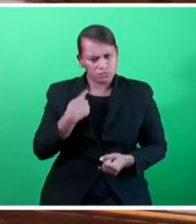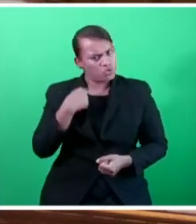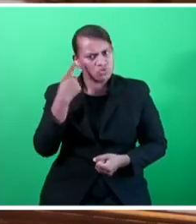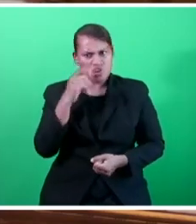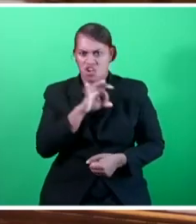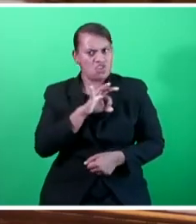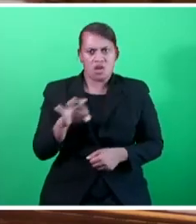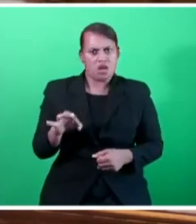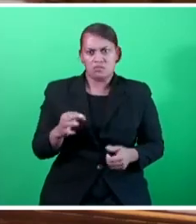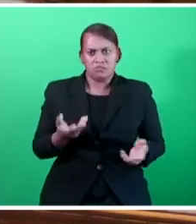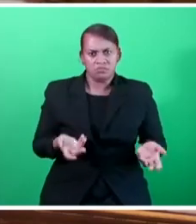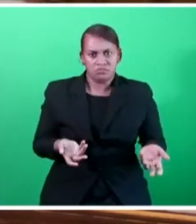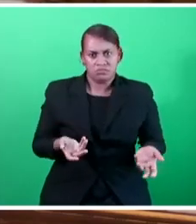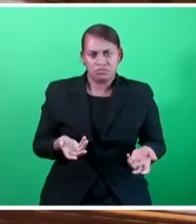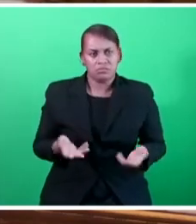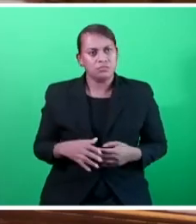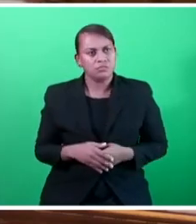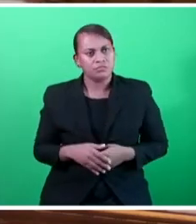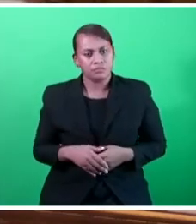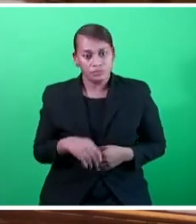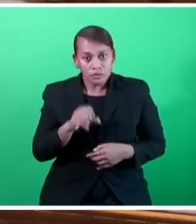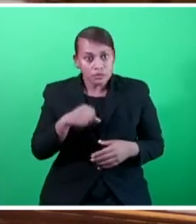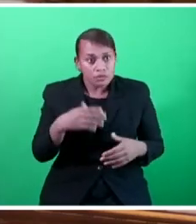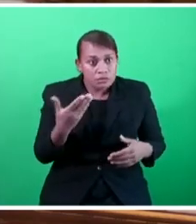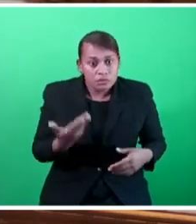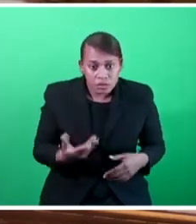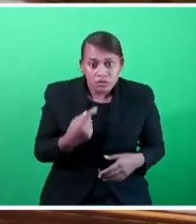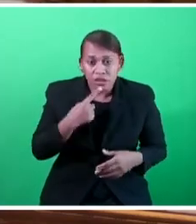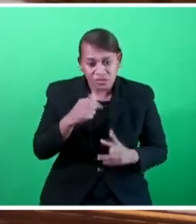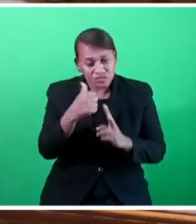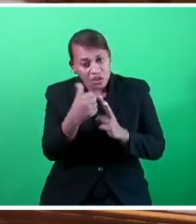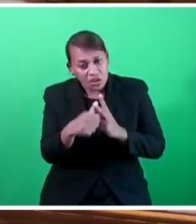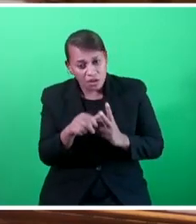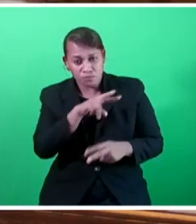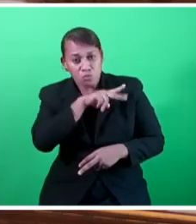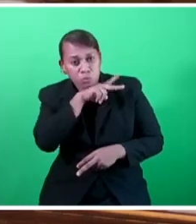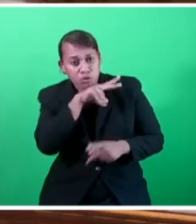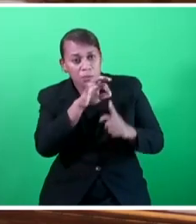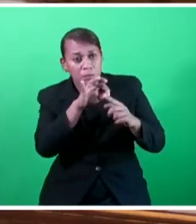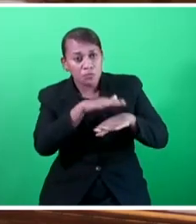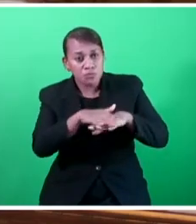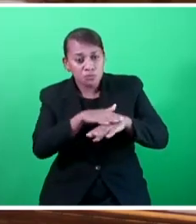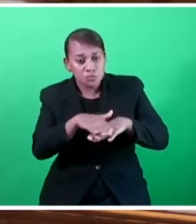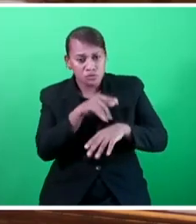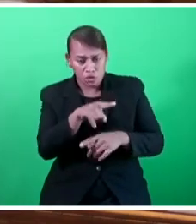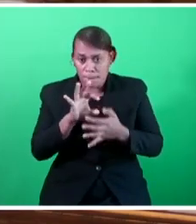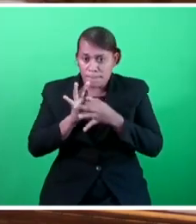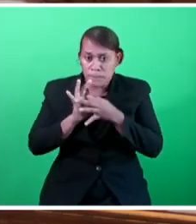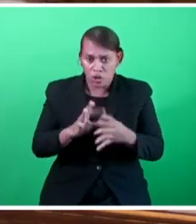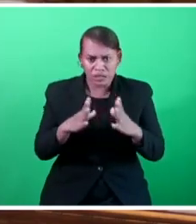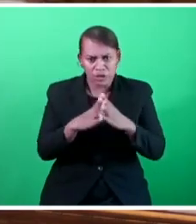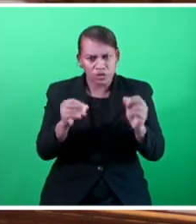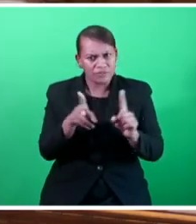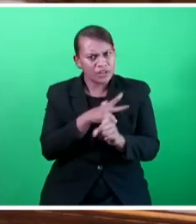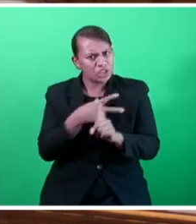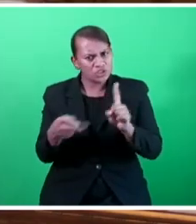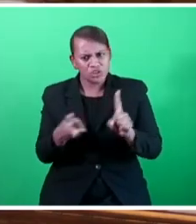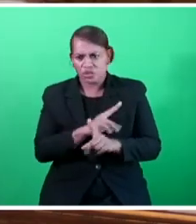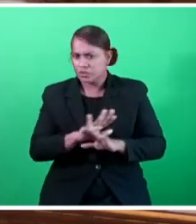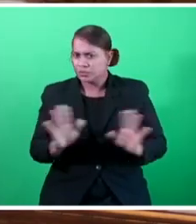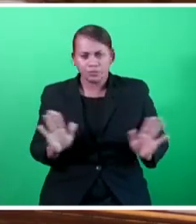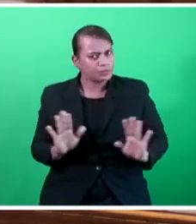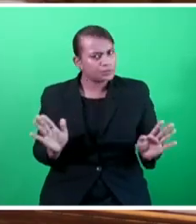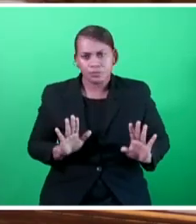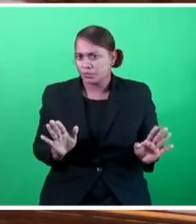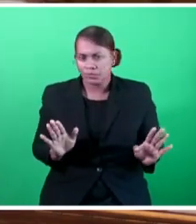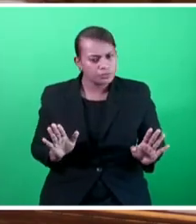that pornography is linked with sexual violence. Again, let's look at the facts. Norway, Finland,